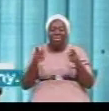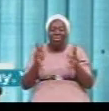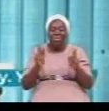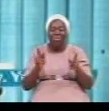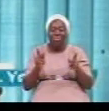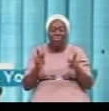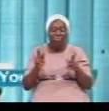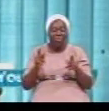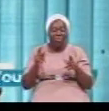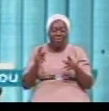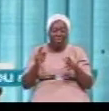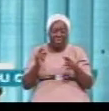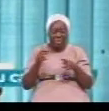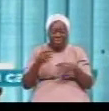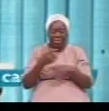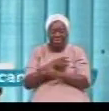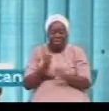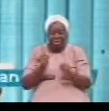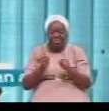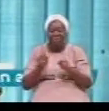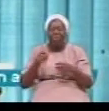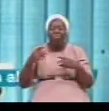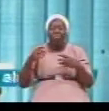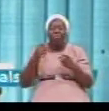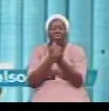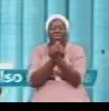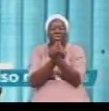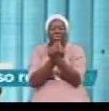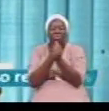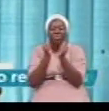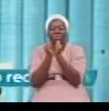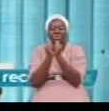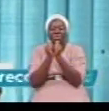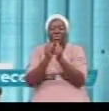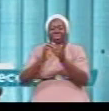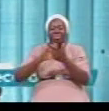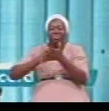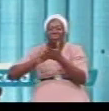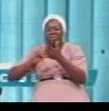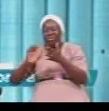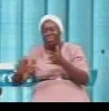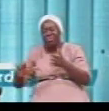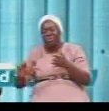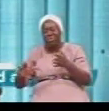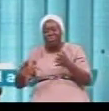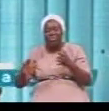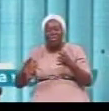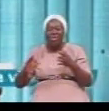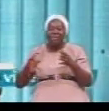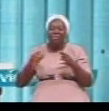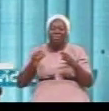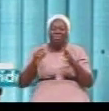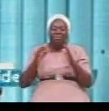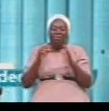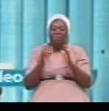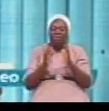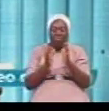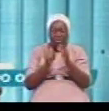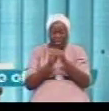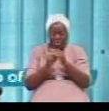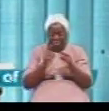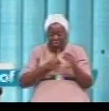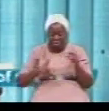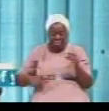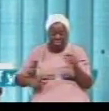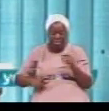removed. Stories changed. Tears wiped away. Let's celebrate globally. Worship the Lord. Let's